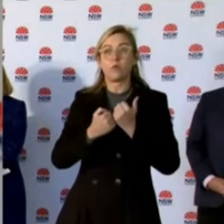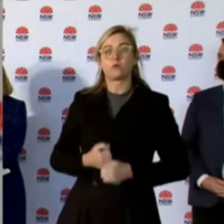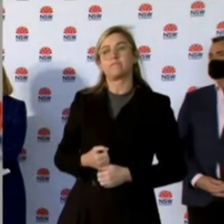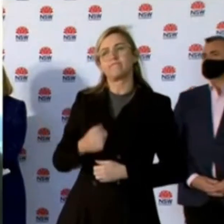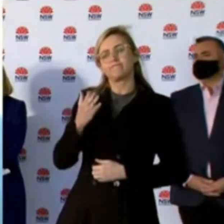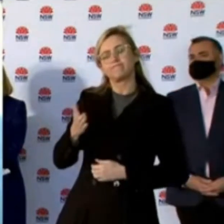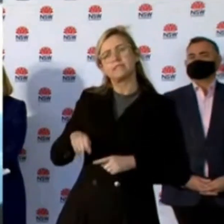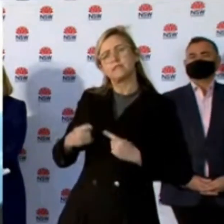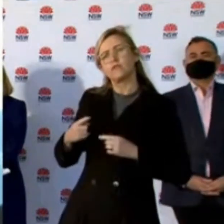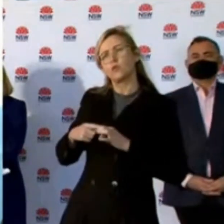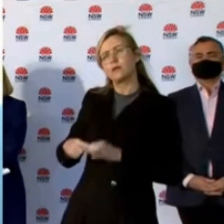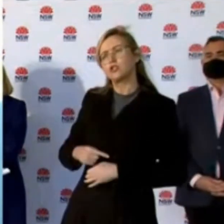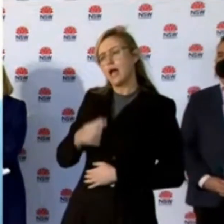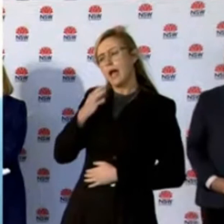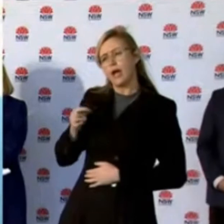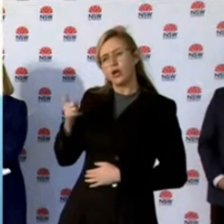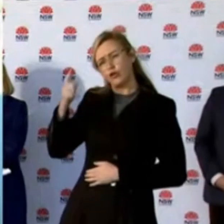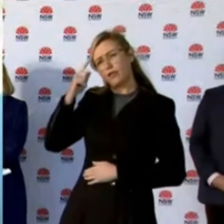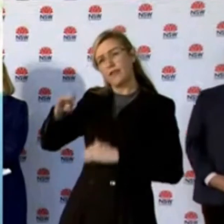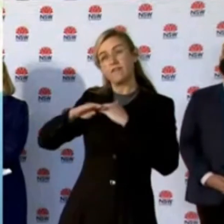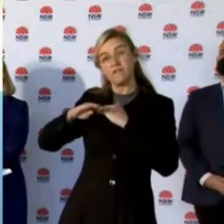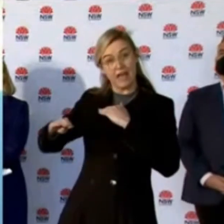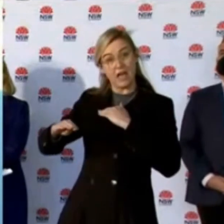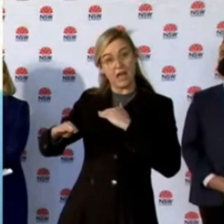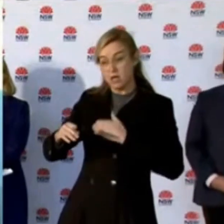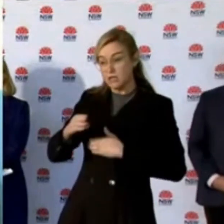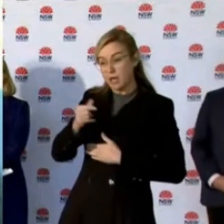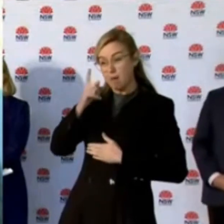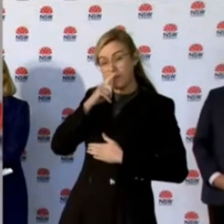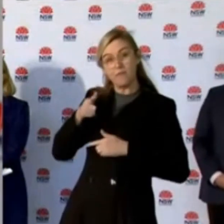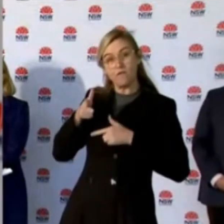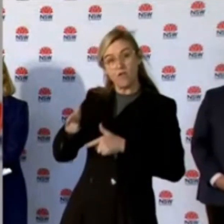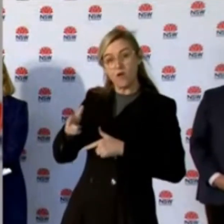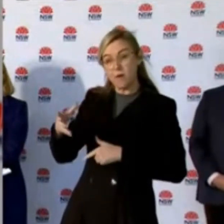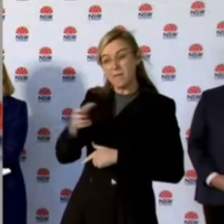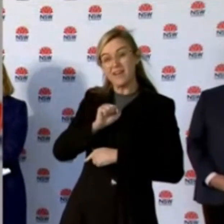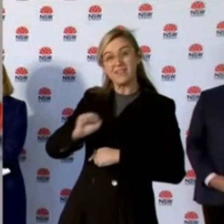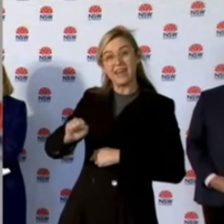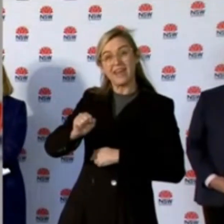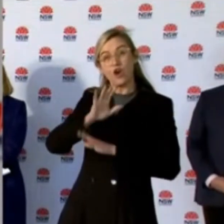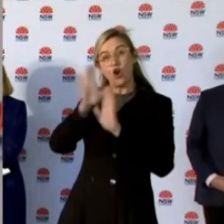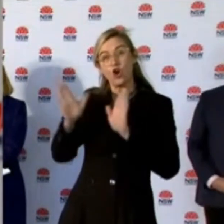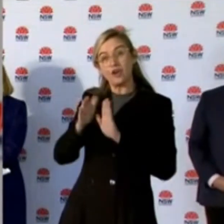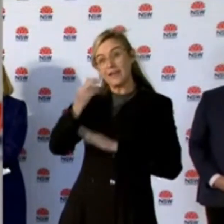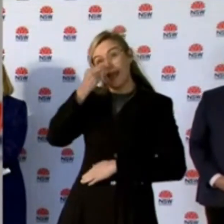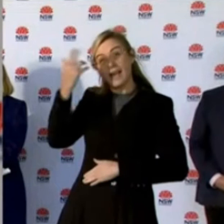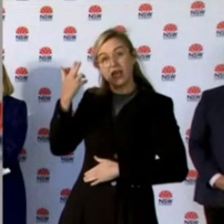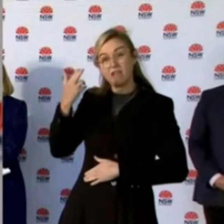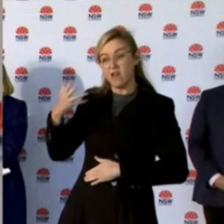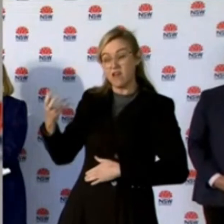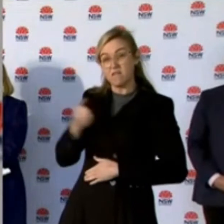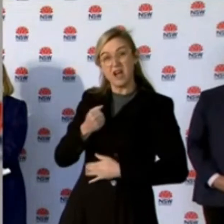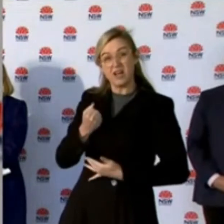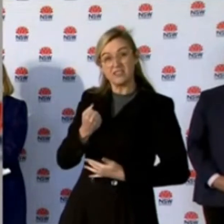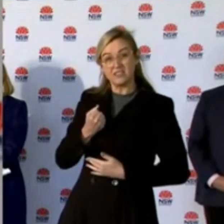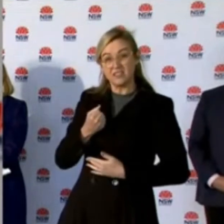question is, do you believe it's fair that people should be forced to take annual leave right now? I think what's fair and important is that employers work with